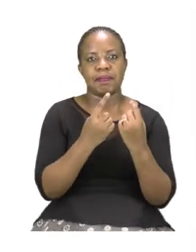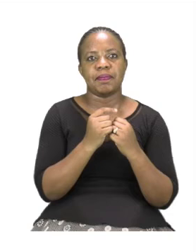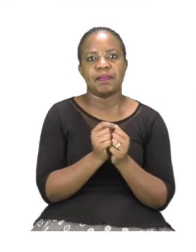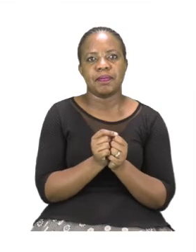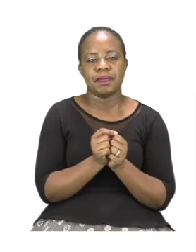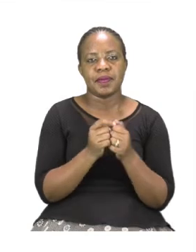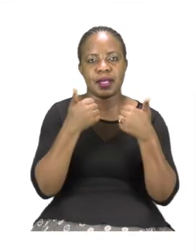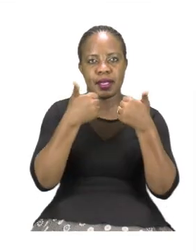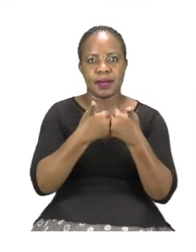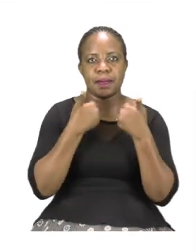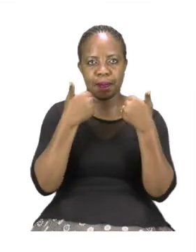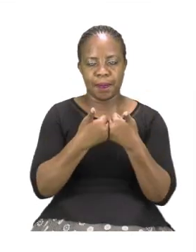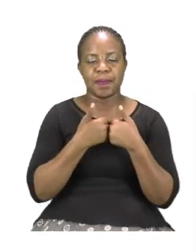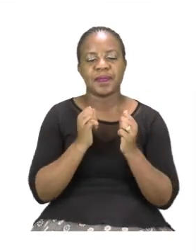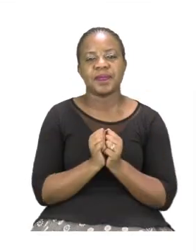games,